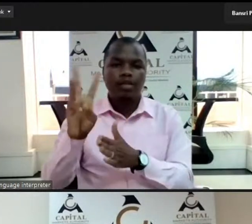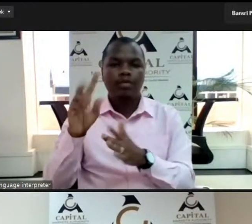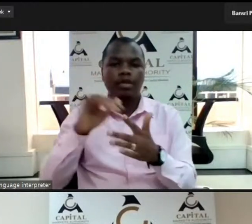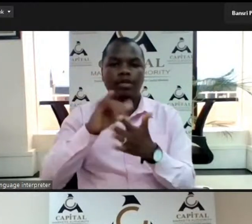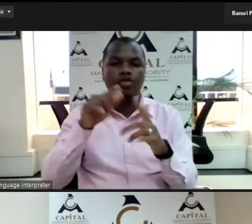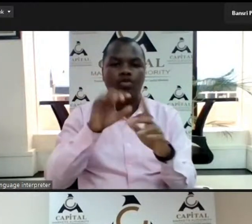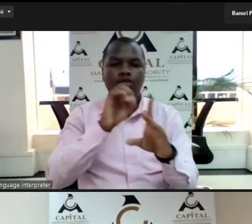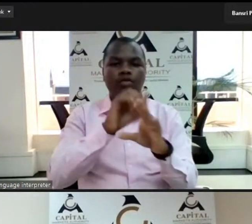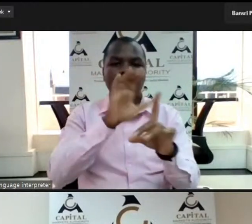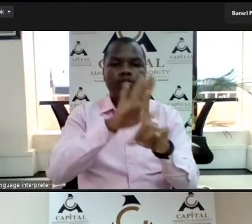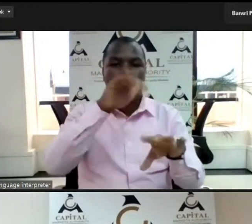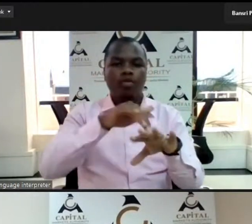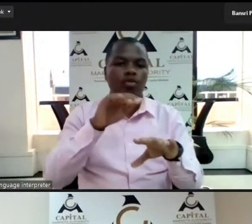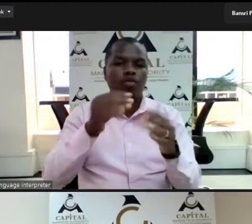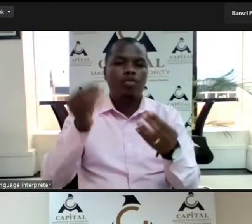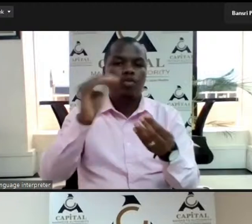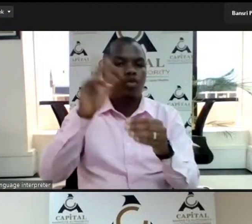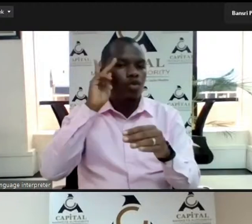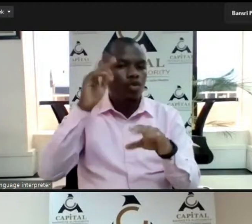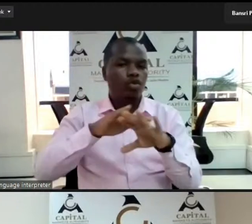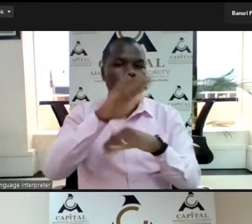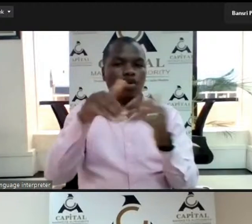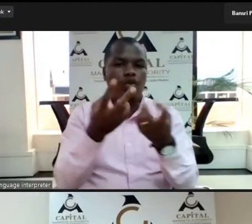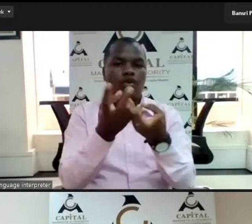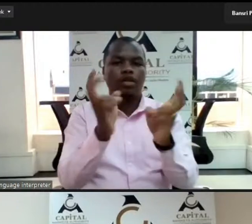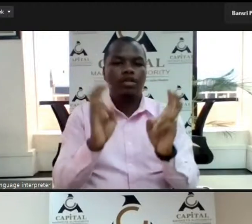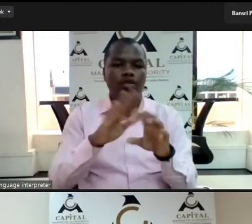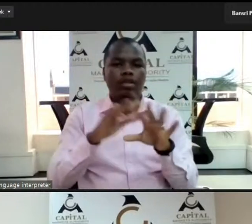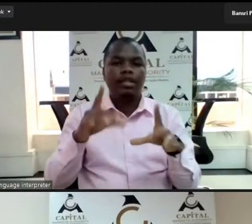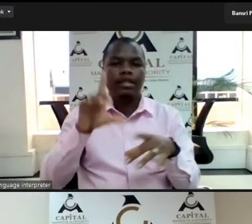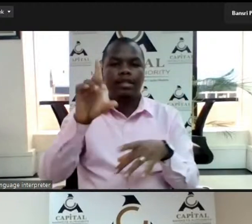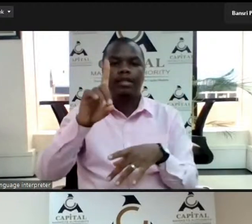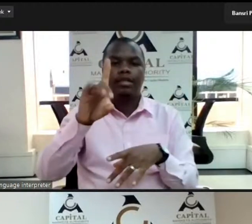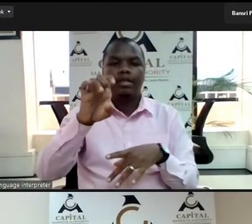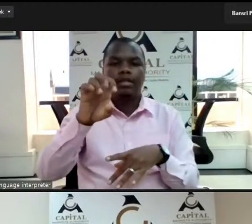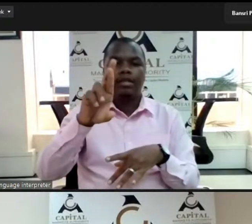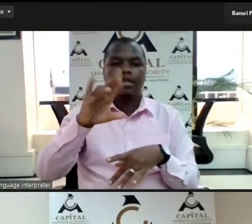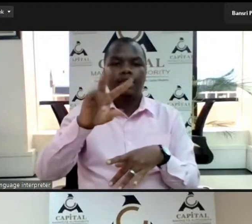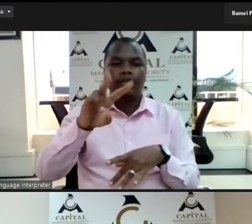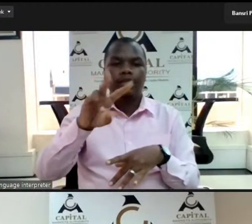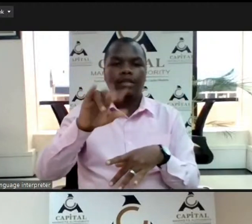impart more knowledge to all the audiences on the derivatives.